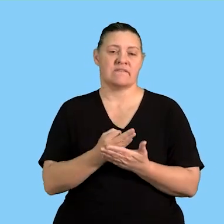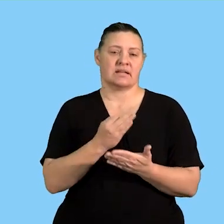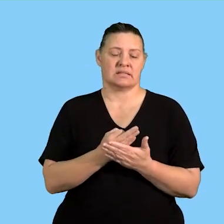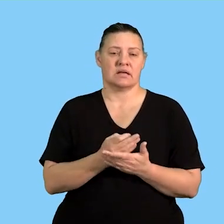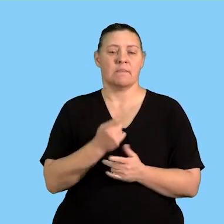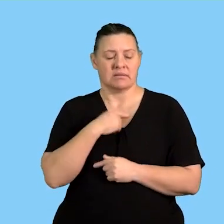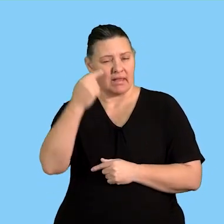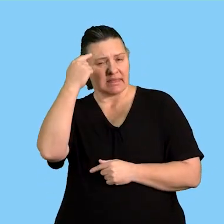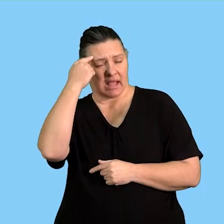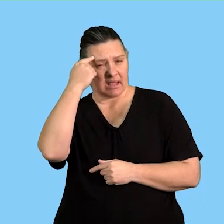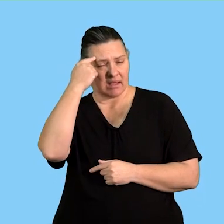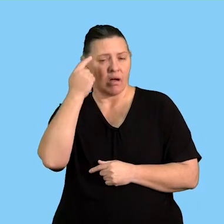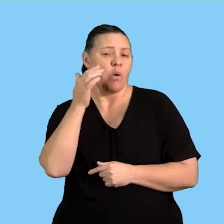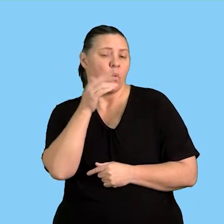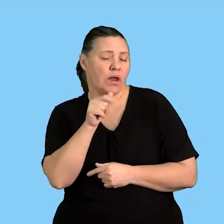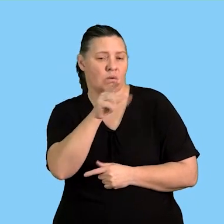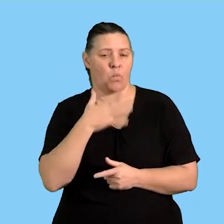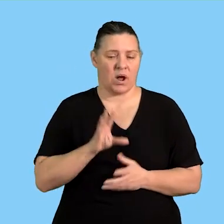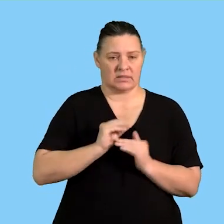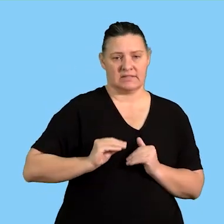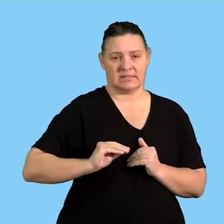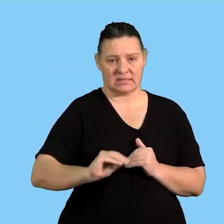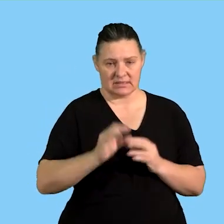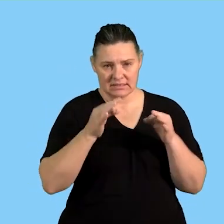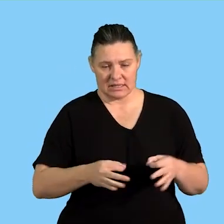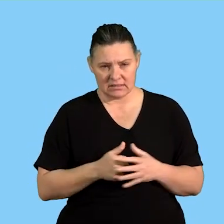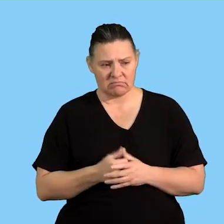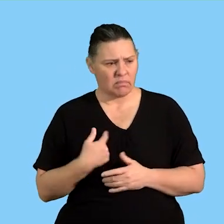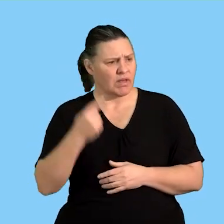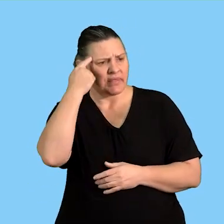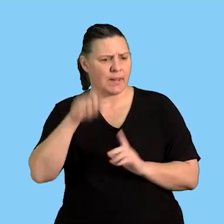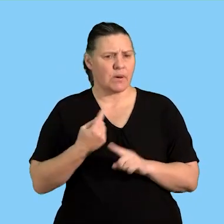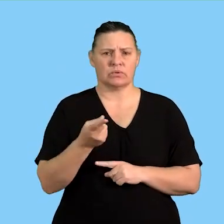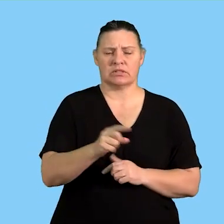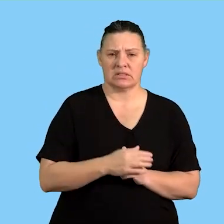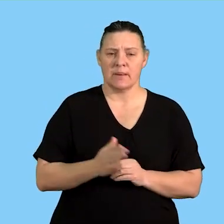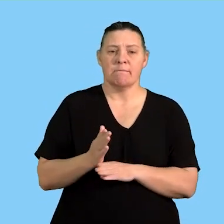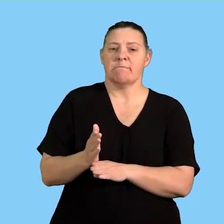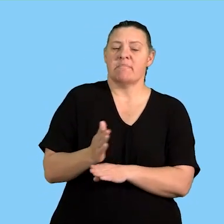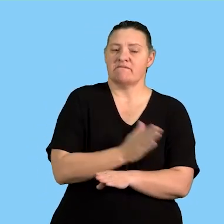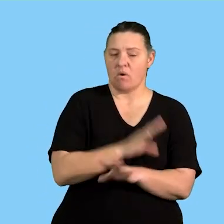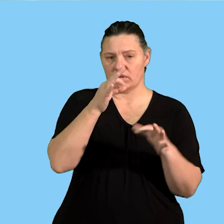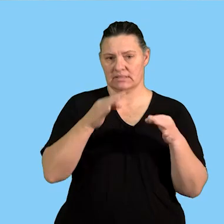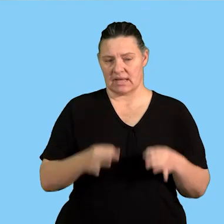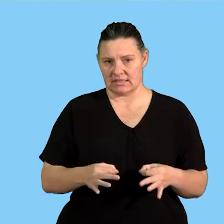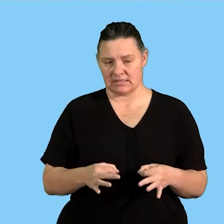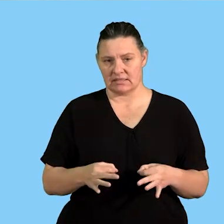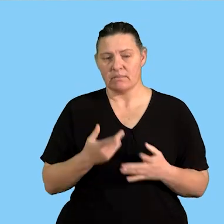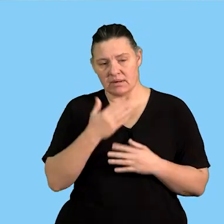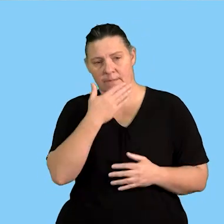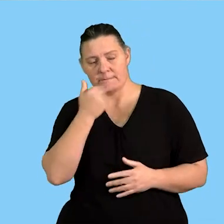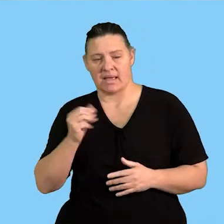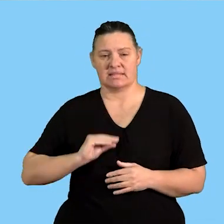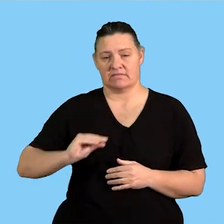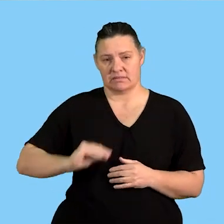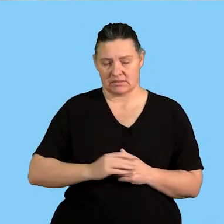should be considered when making an investment decision. To say, what should you think about before you can decide on the best